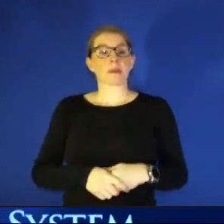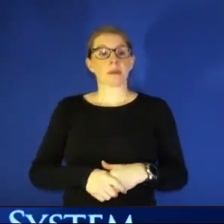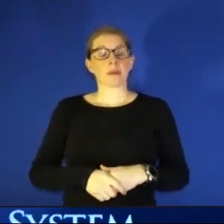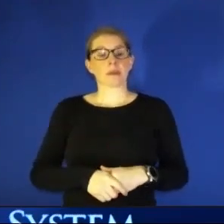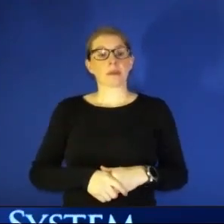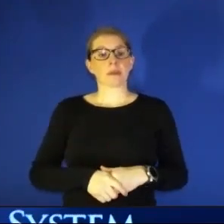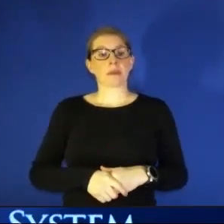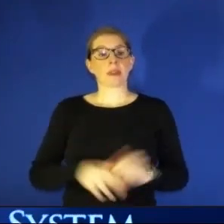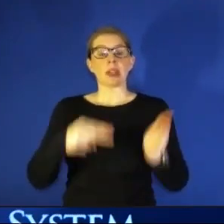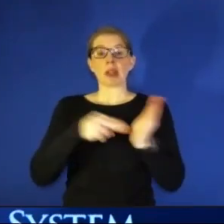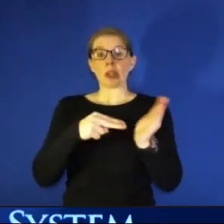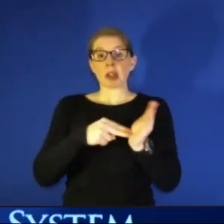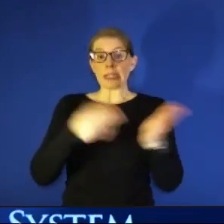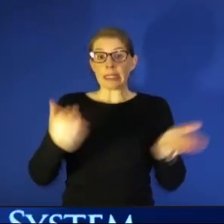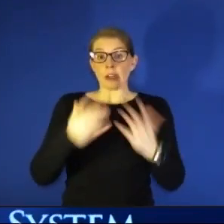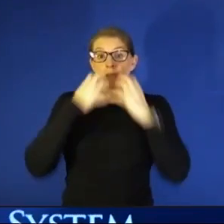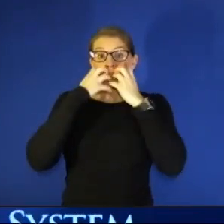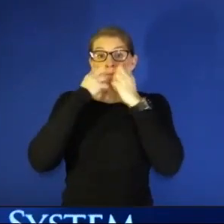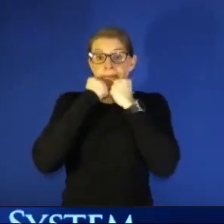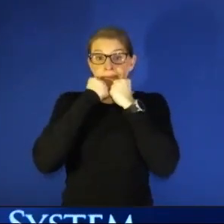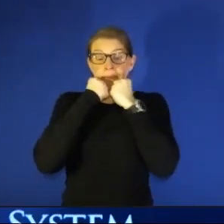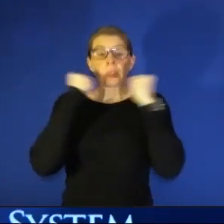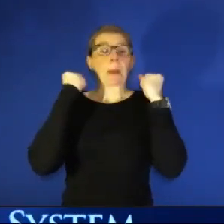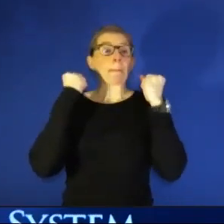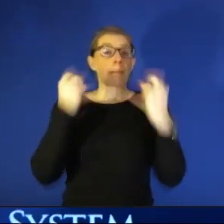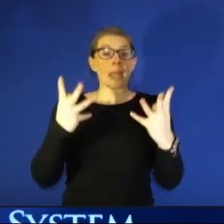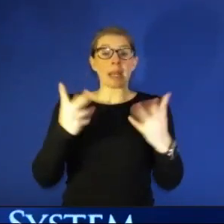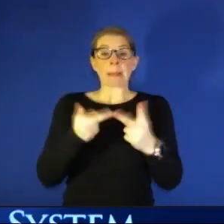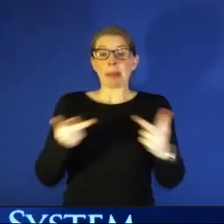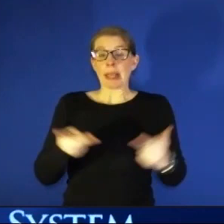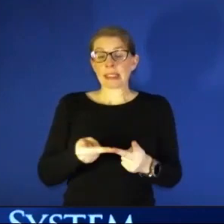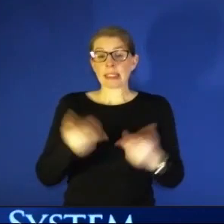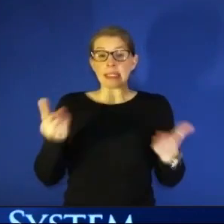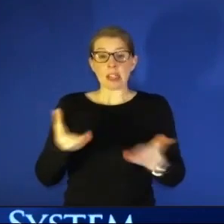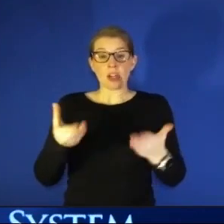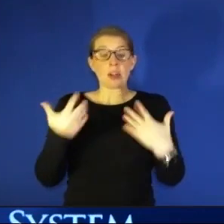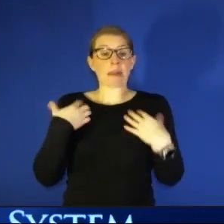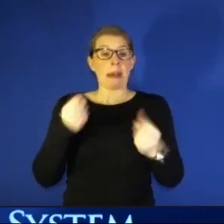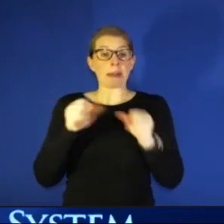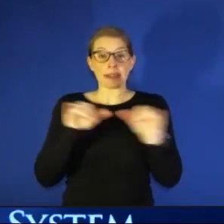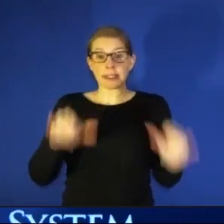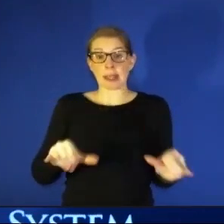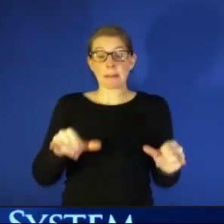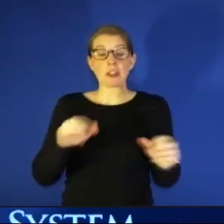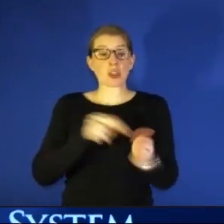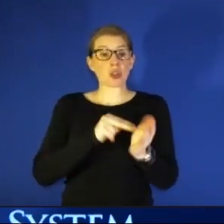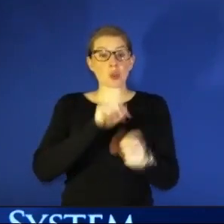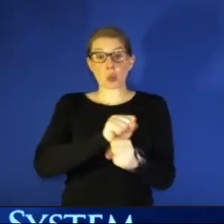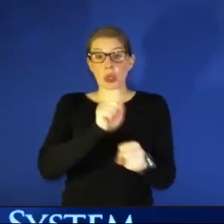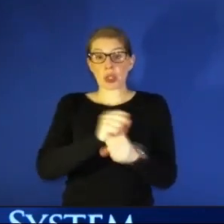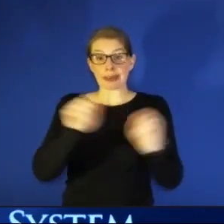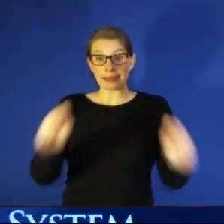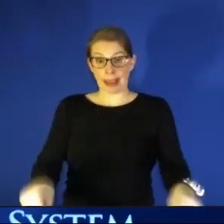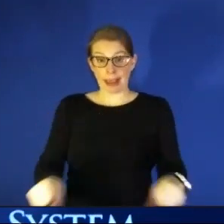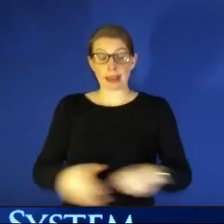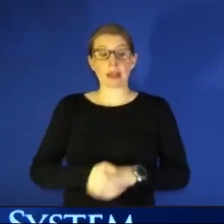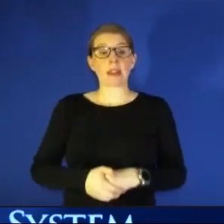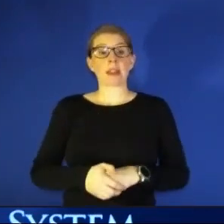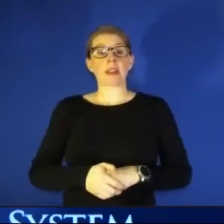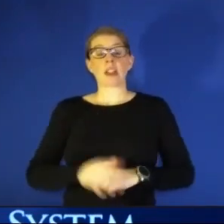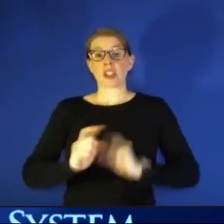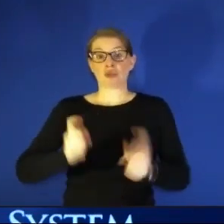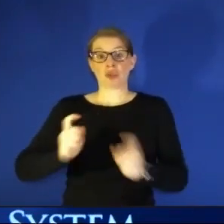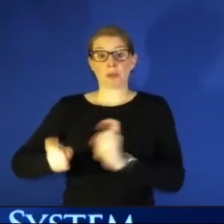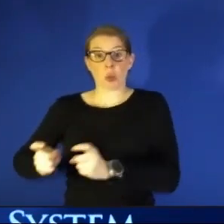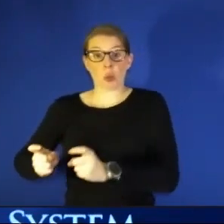highly valued. There's so many places within our health system that nurses can work and contribute in such great ways. And as you've heard